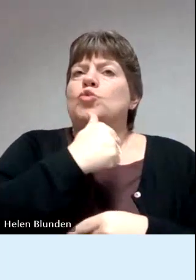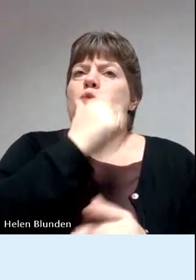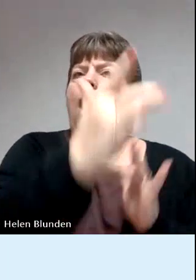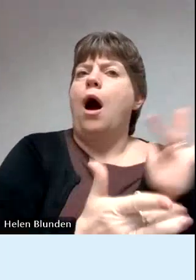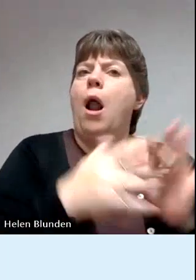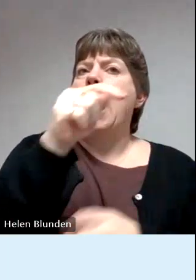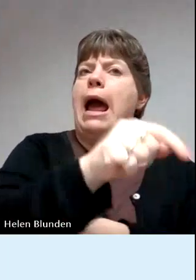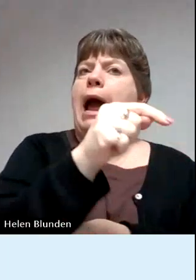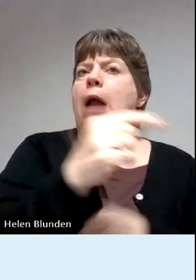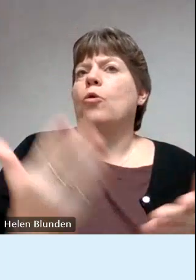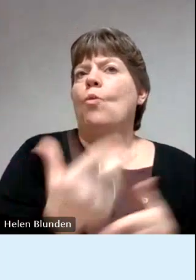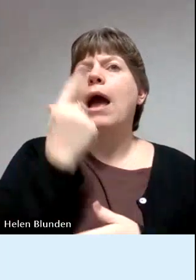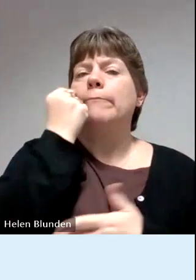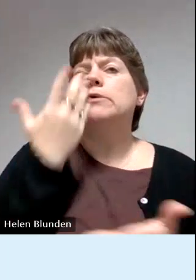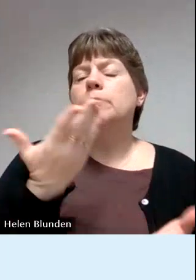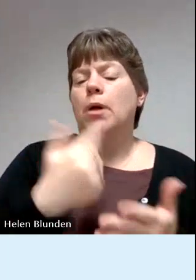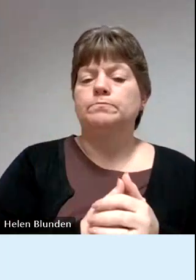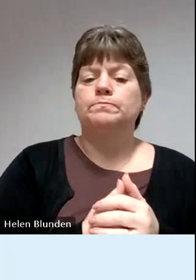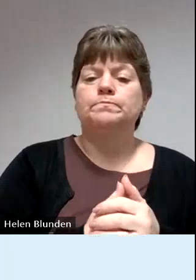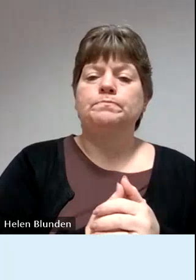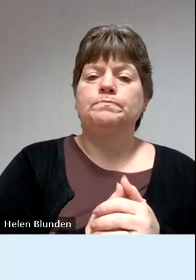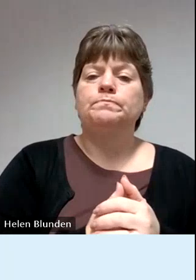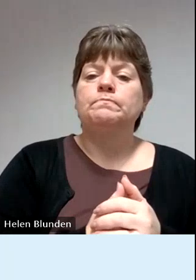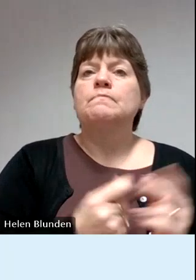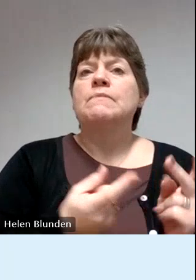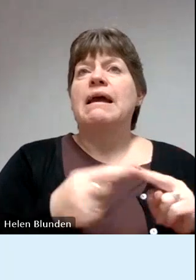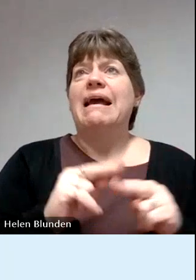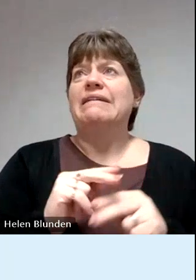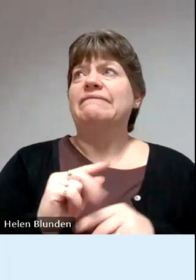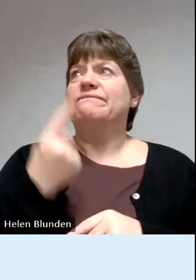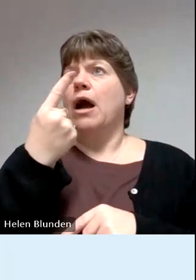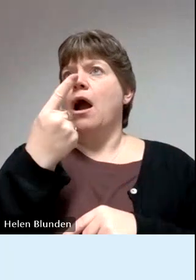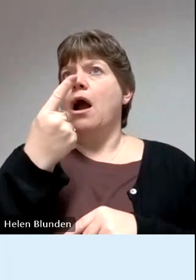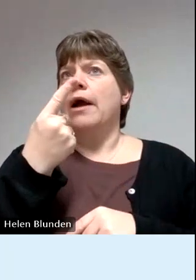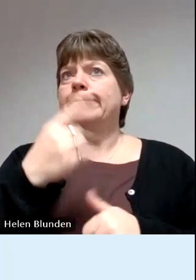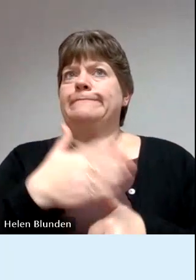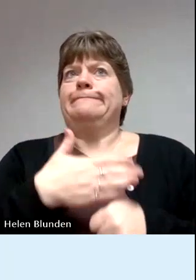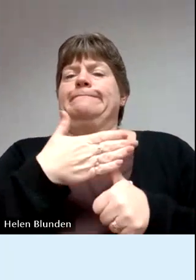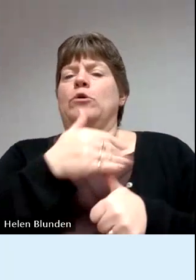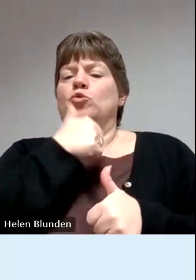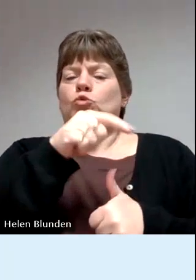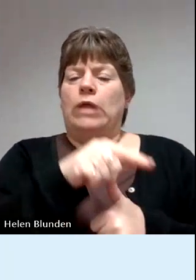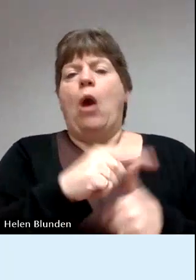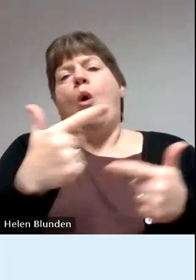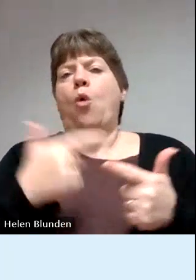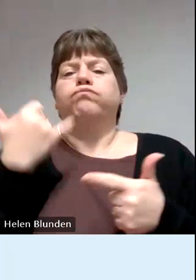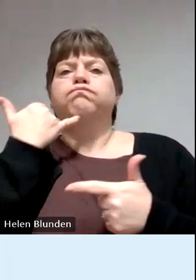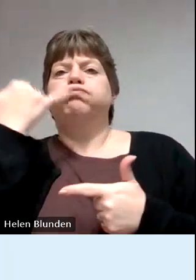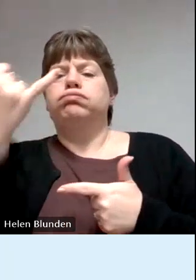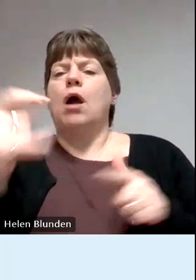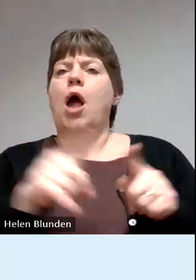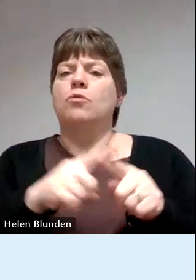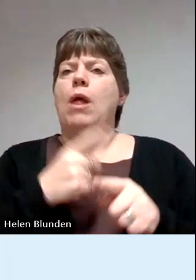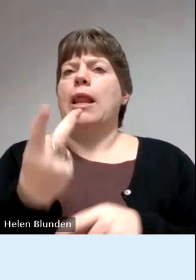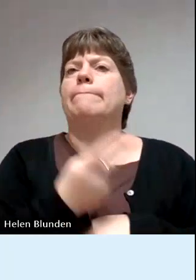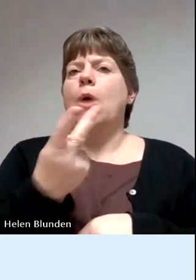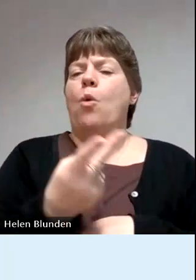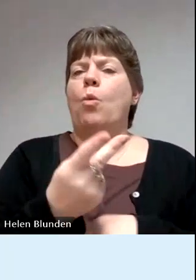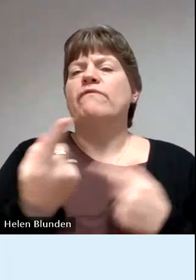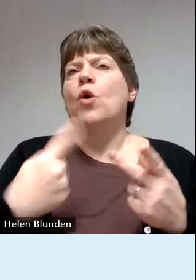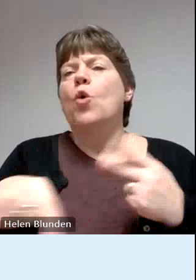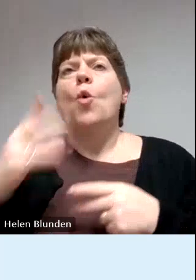use 111 online, perhaps in the first instance. But of course, the telephone service is there for those people